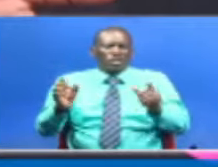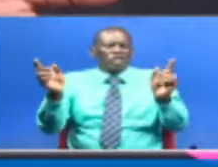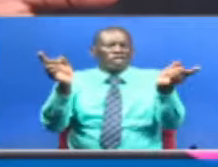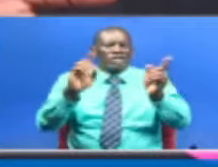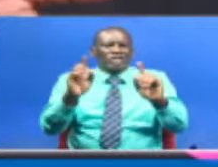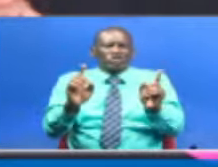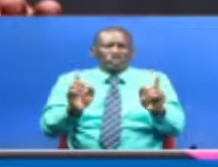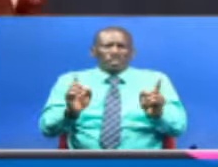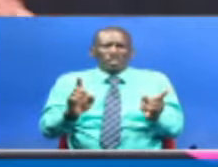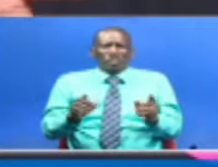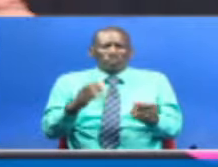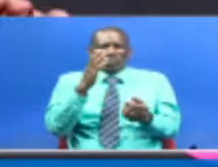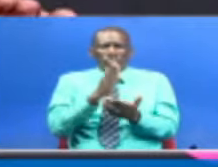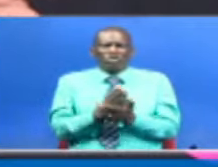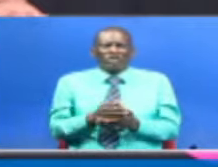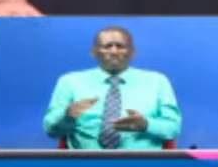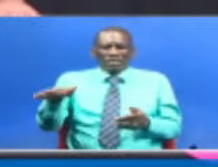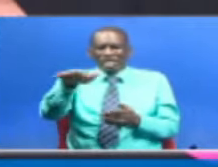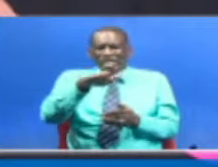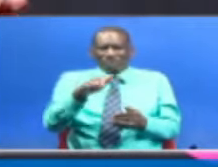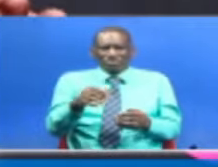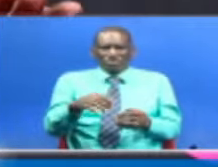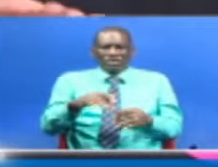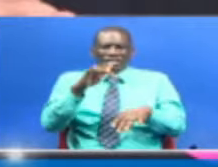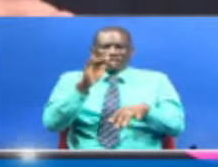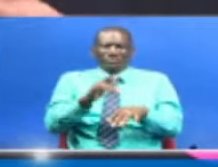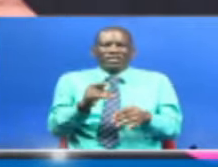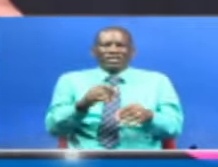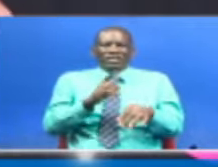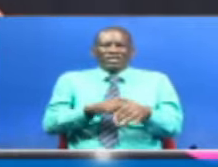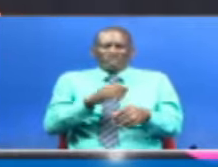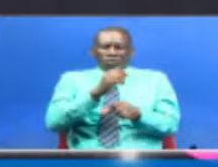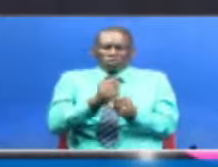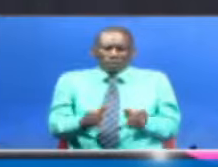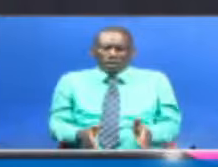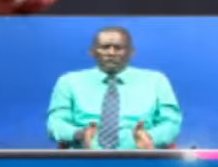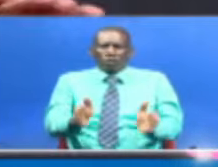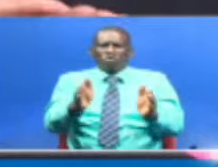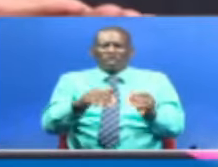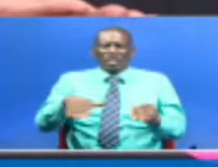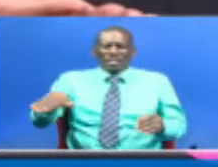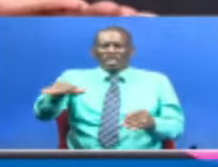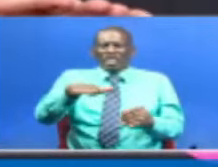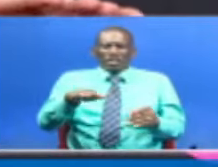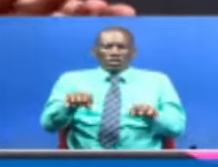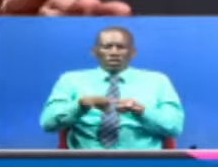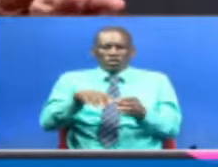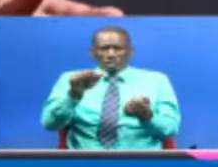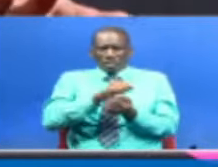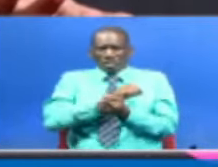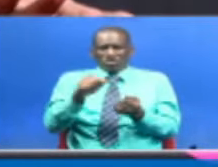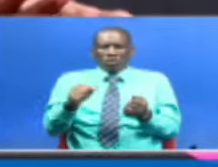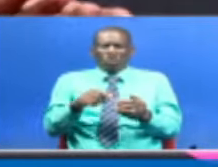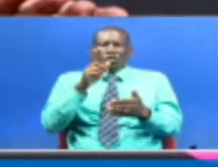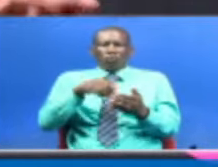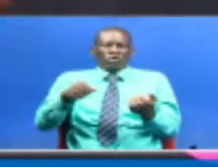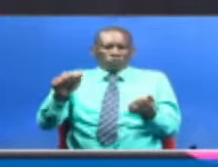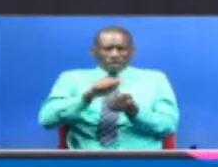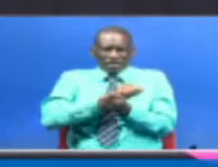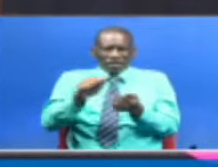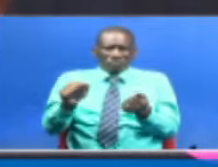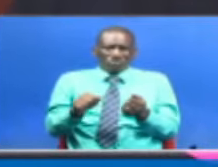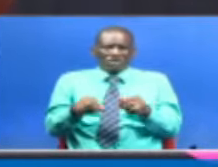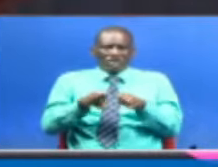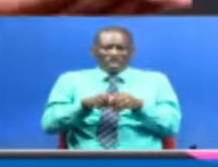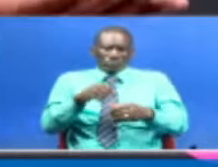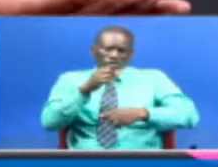It's not really, the environment is hurt. When we build a road, an environment, the environment is destroyed. What we're destroying as we